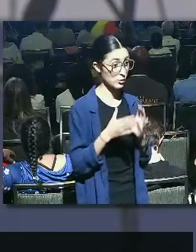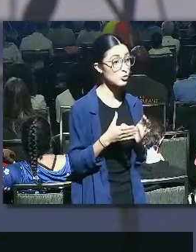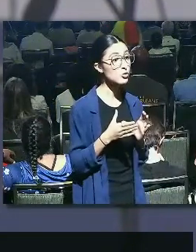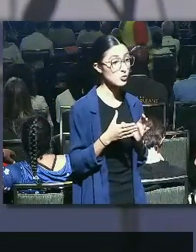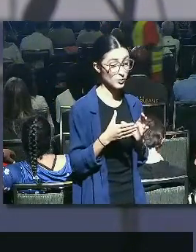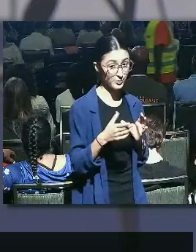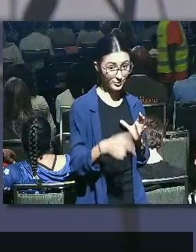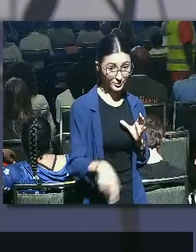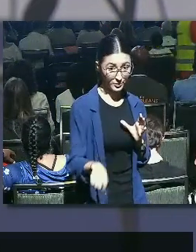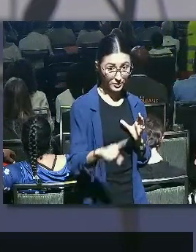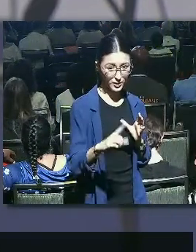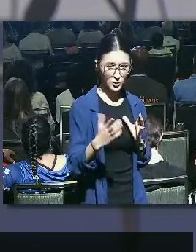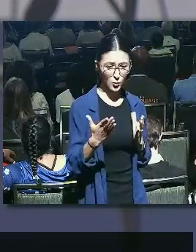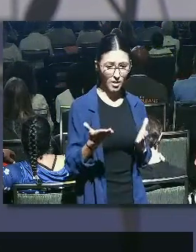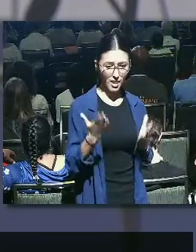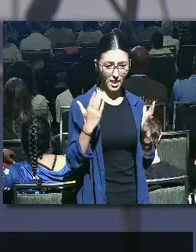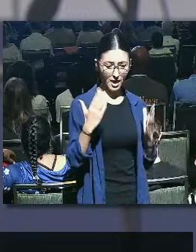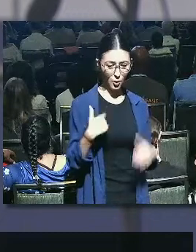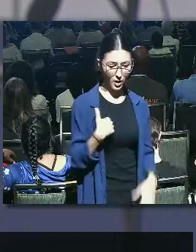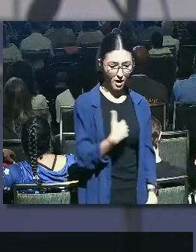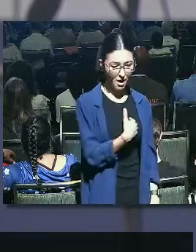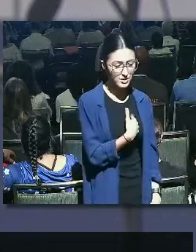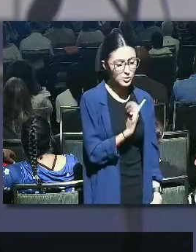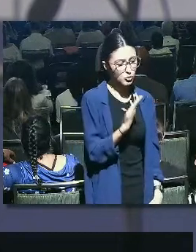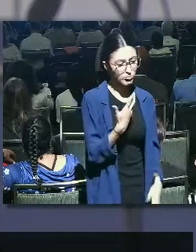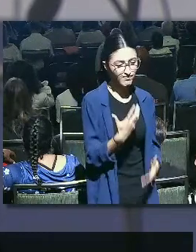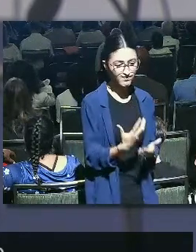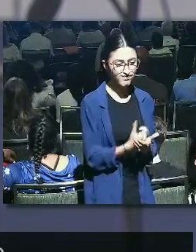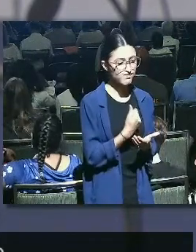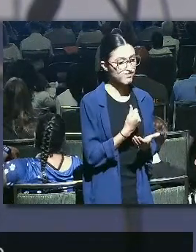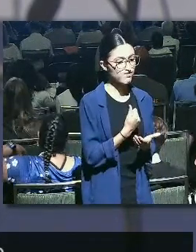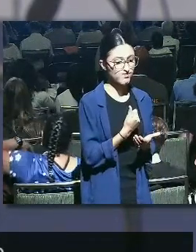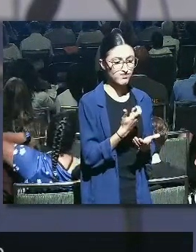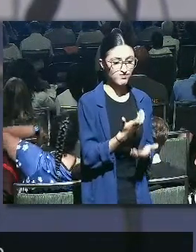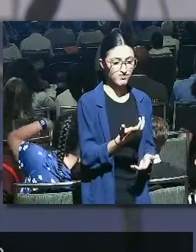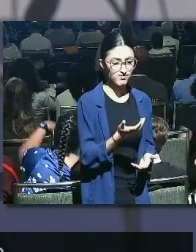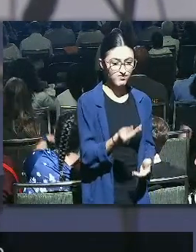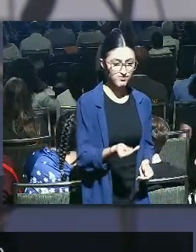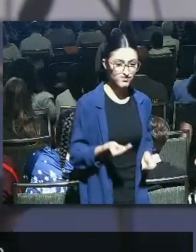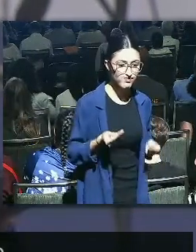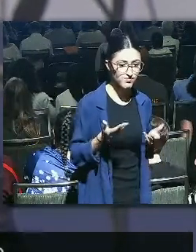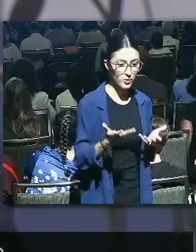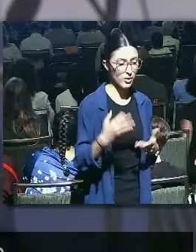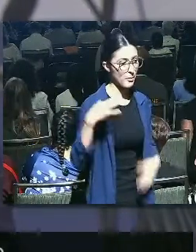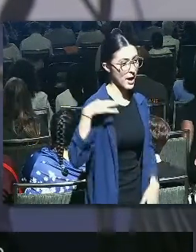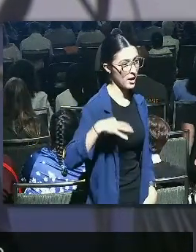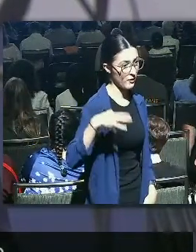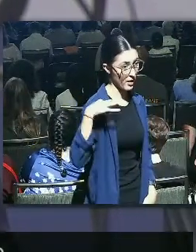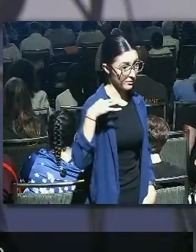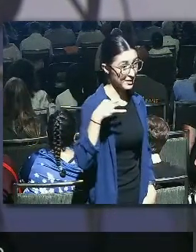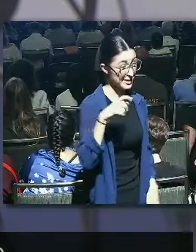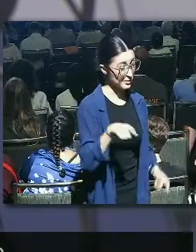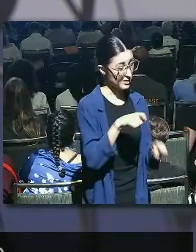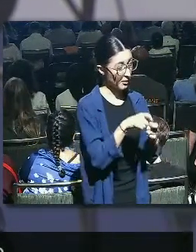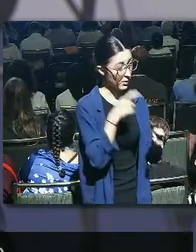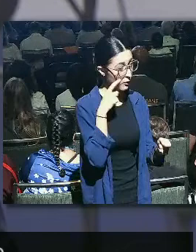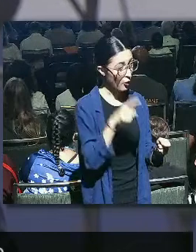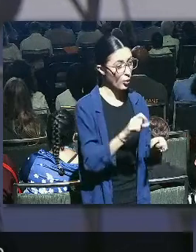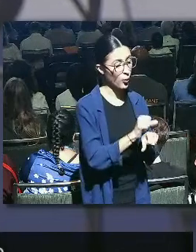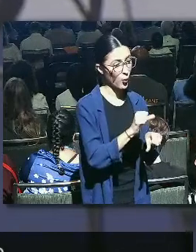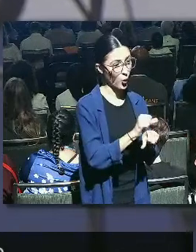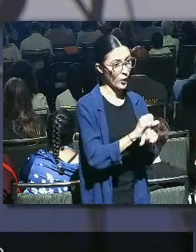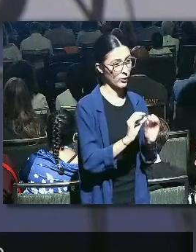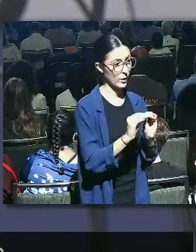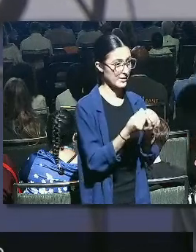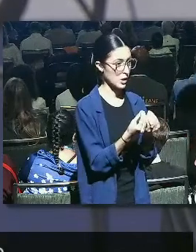to have this contribution benefit the work of Hope Worldwide. While